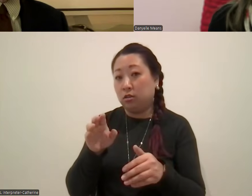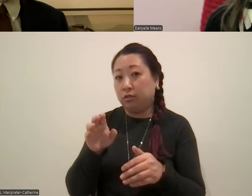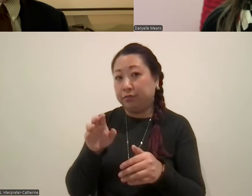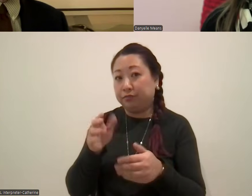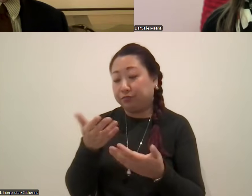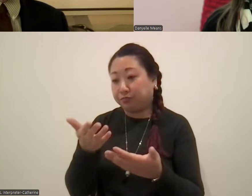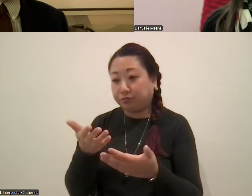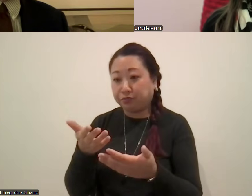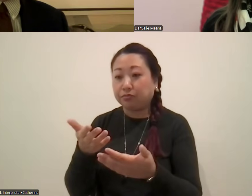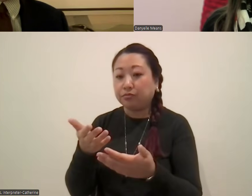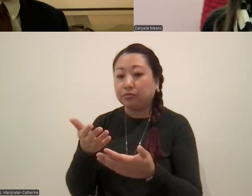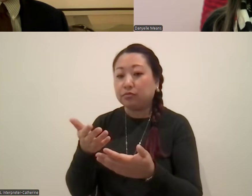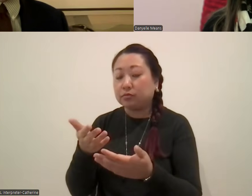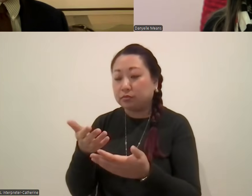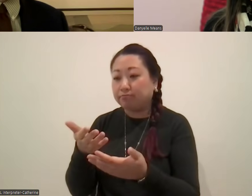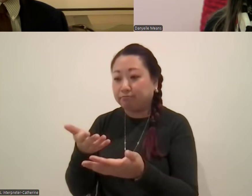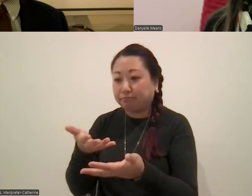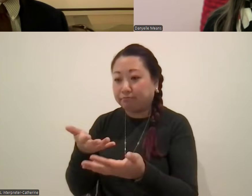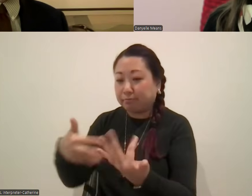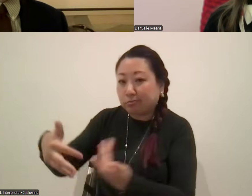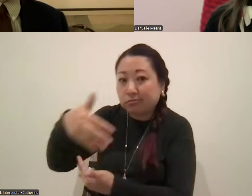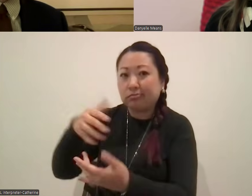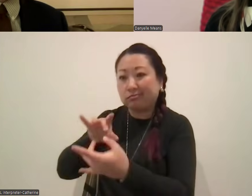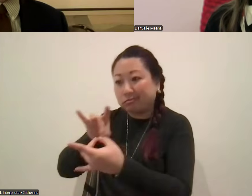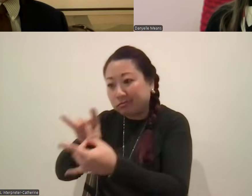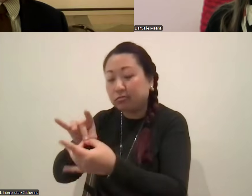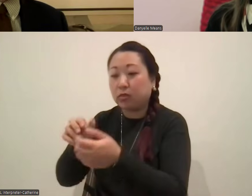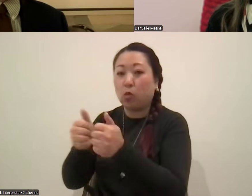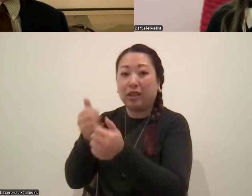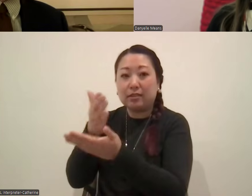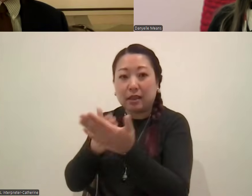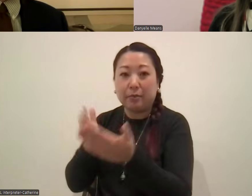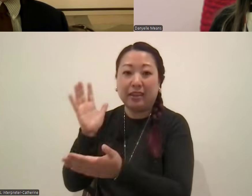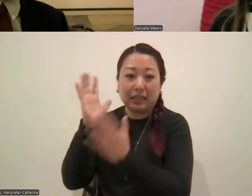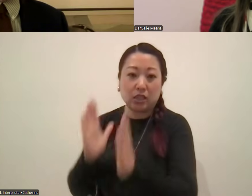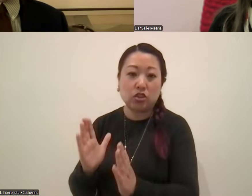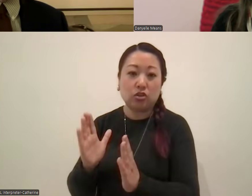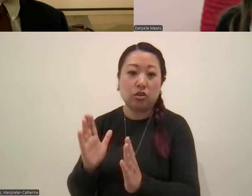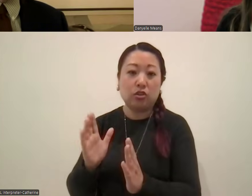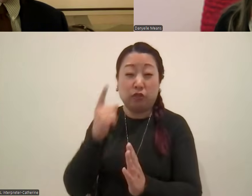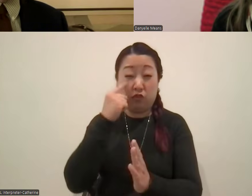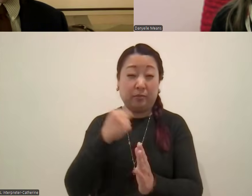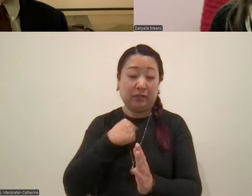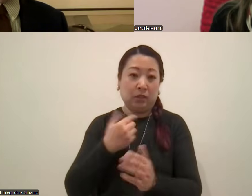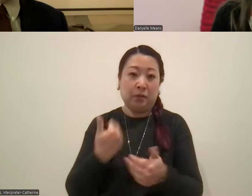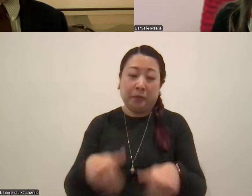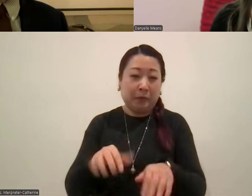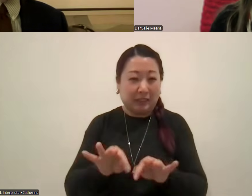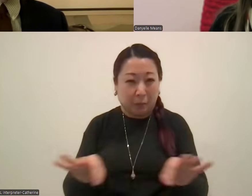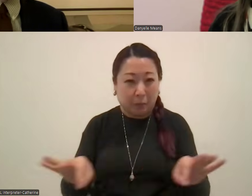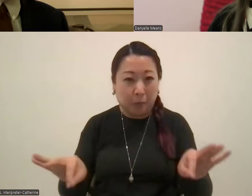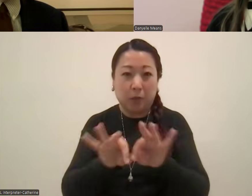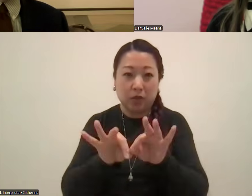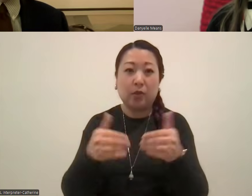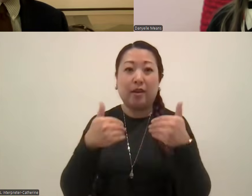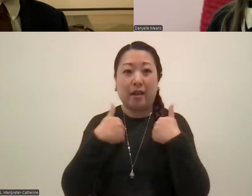of the ancestors. And so to me, it was incredibly important to have the Indian